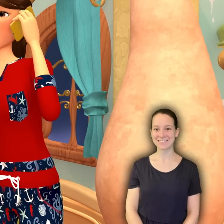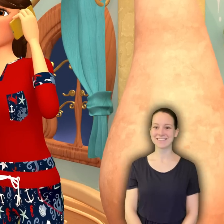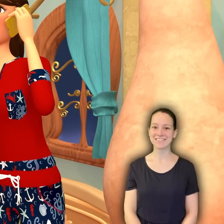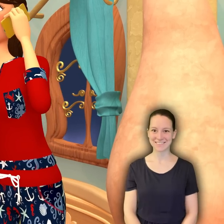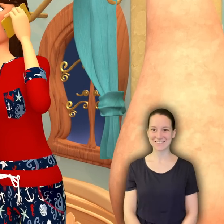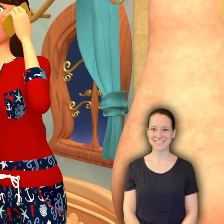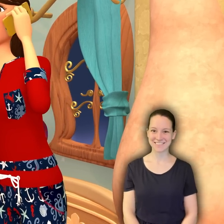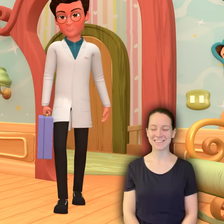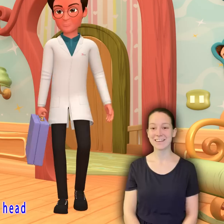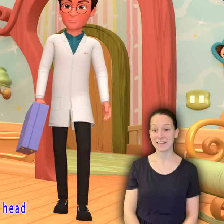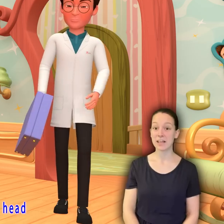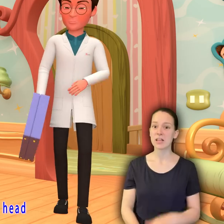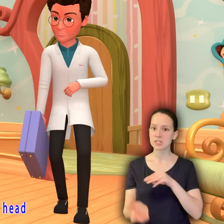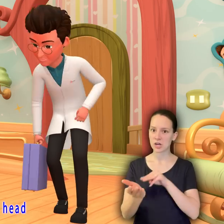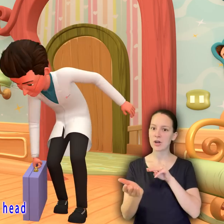foreign